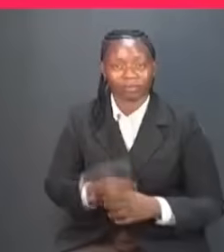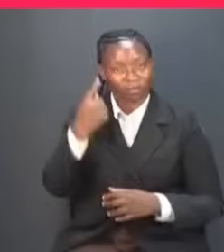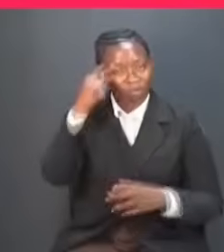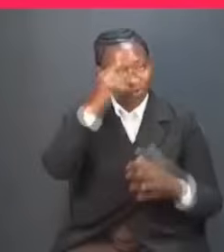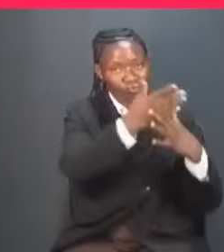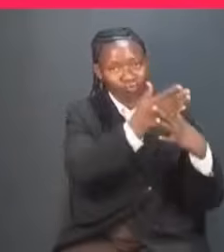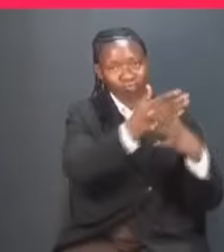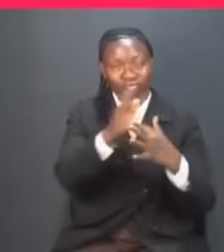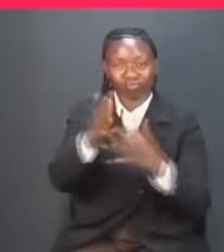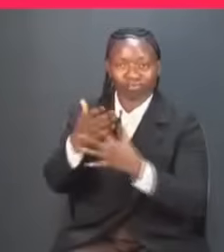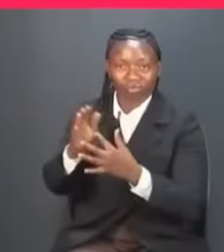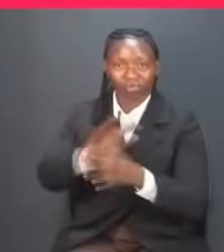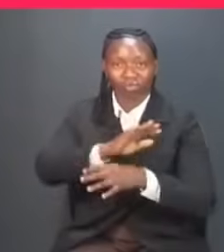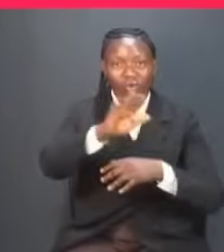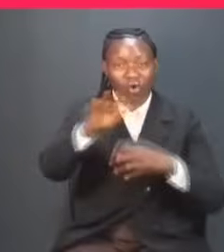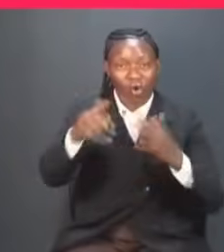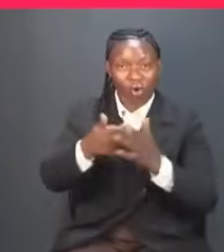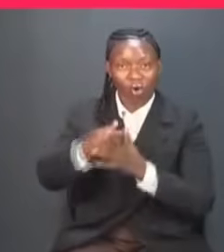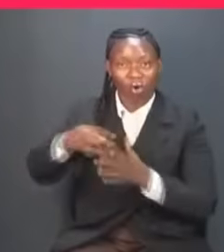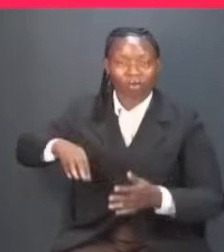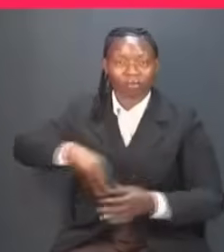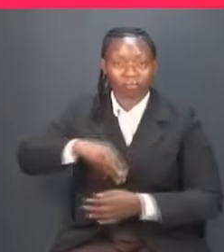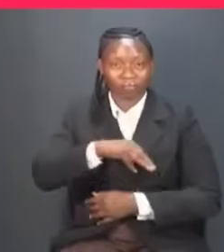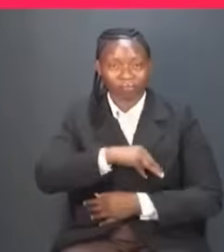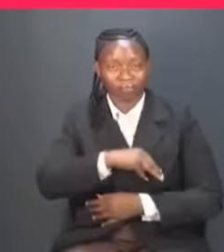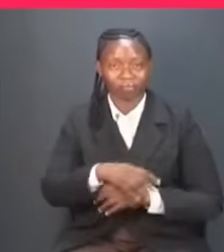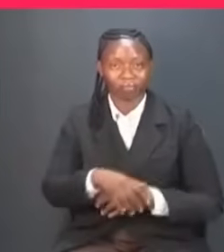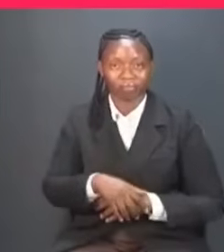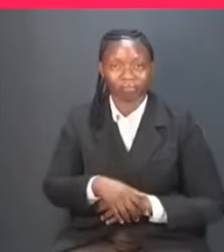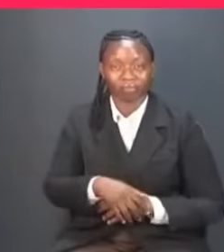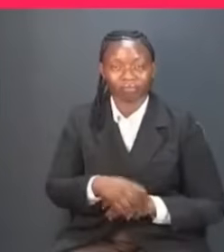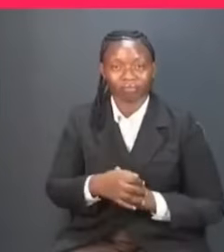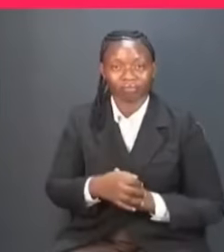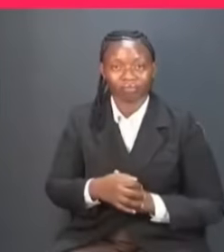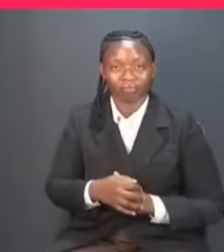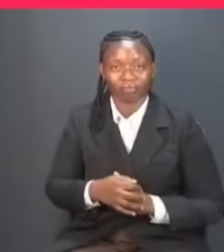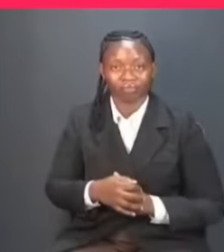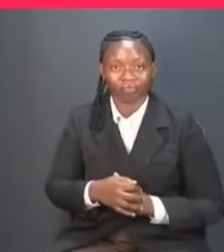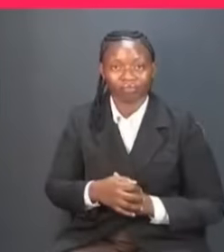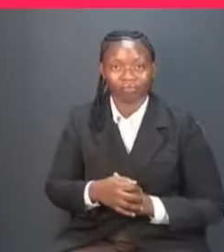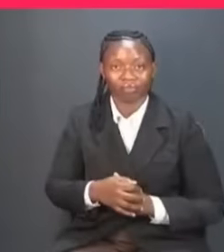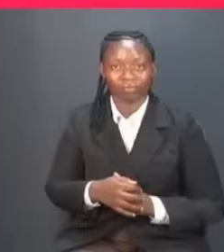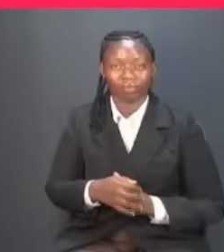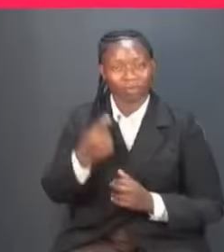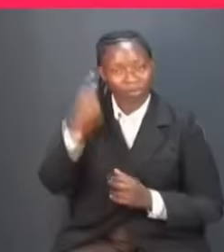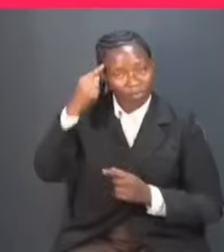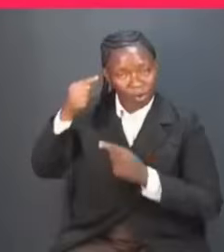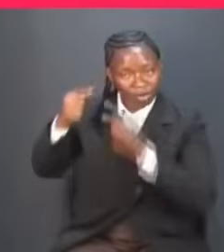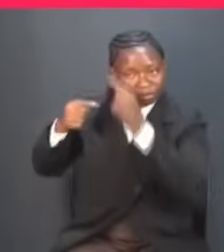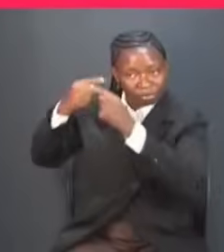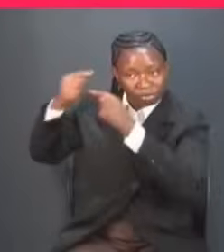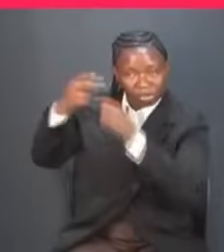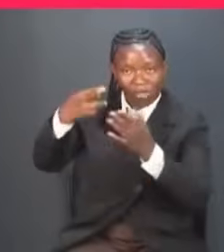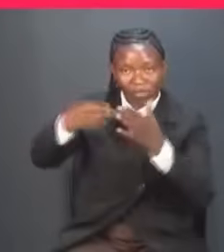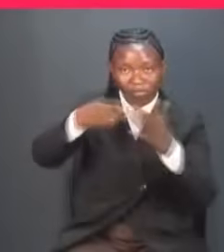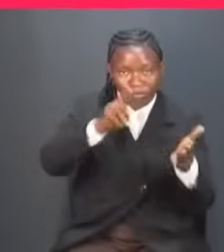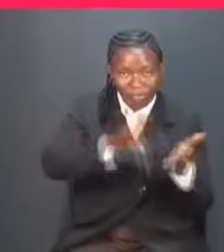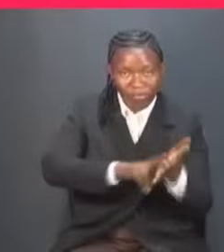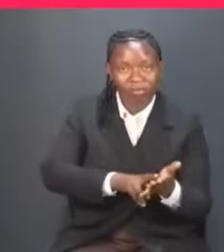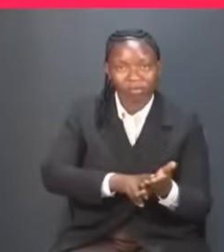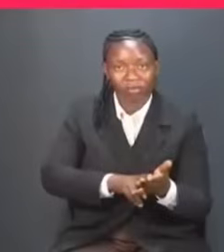distribution to all members. I refer it for consideration and report to